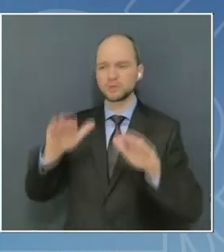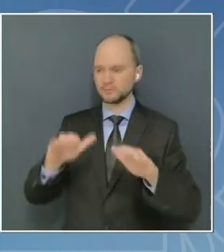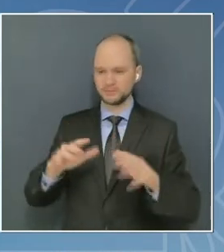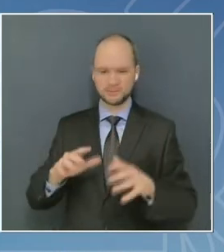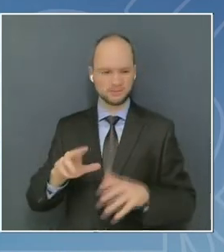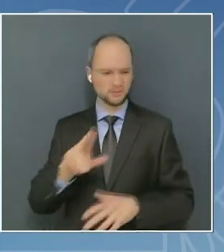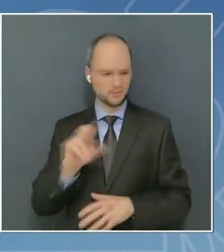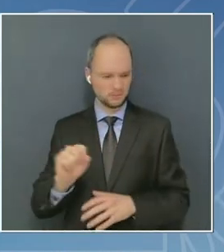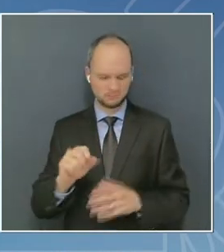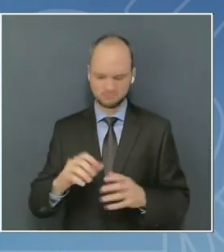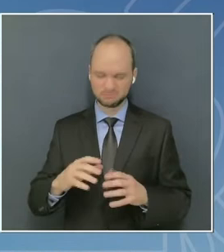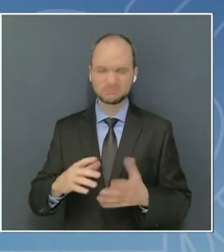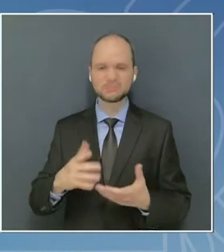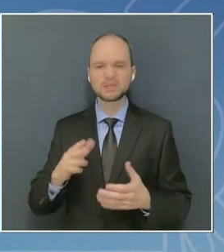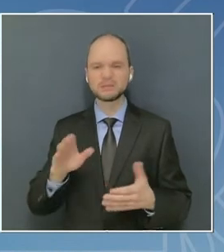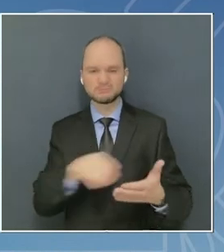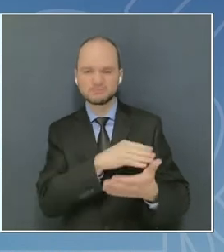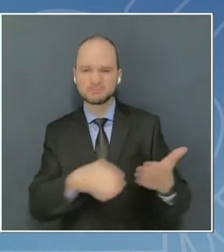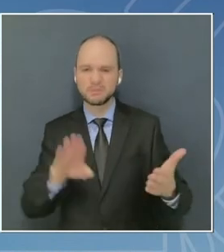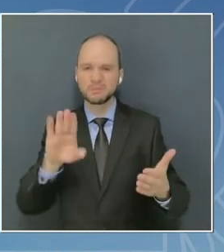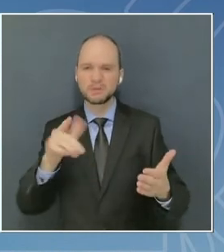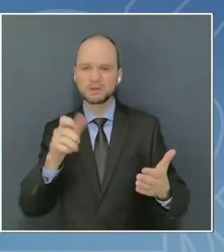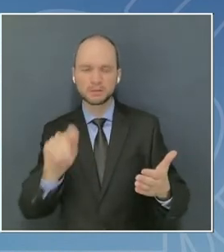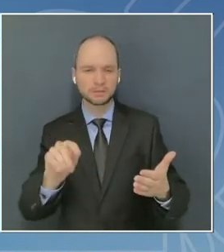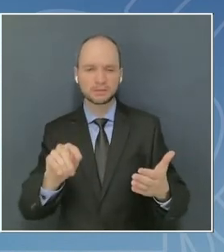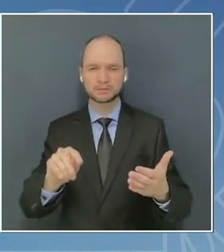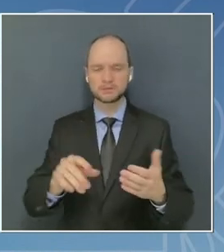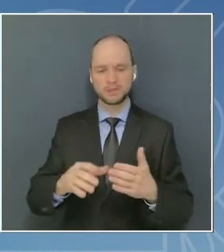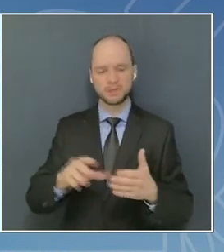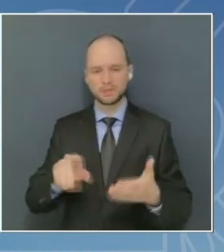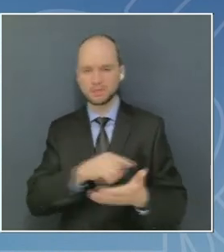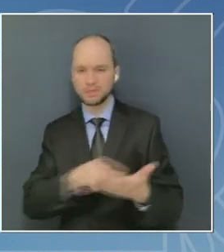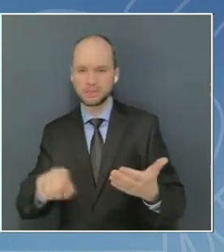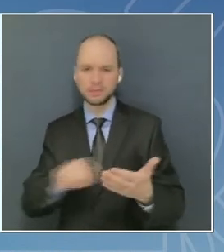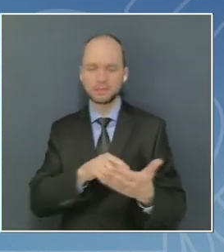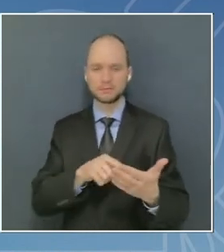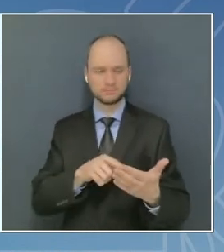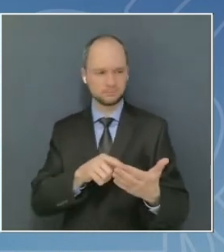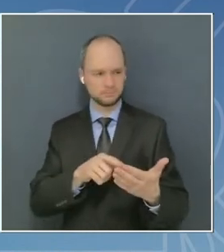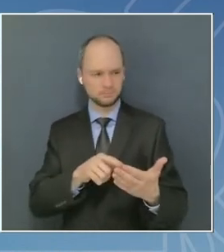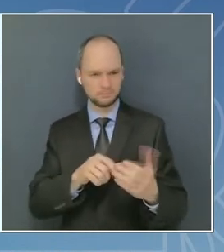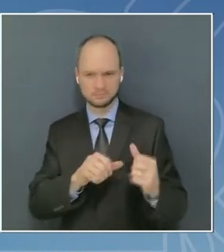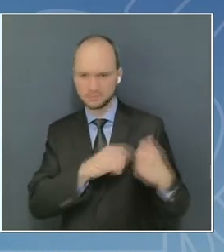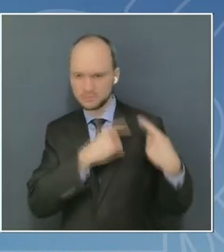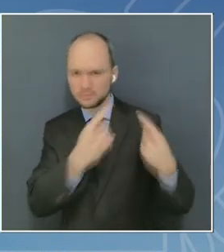years. I'm trying to force them to learn Thai. They may have to go to Thai school every Saturday.